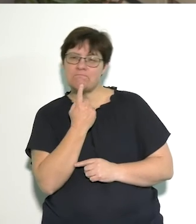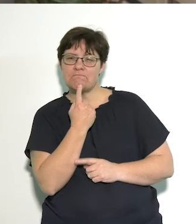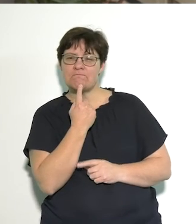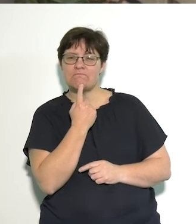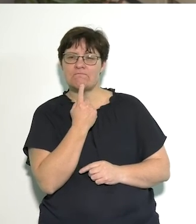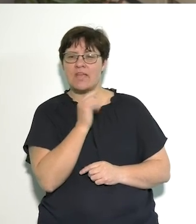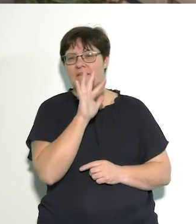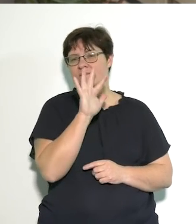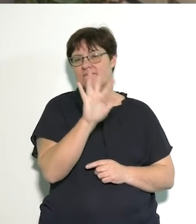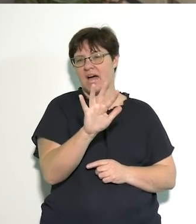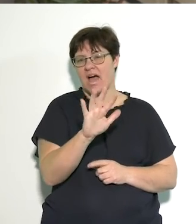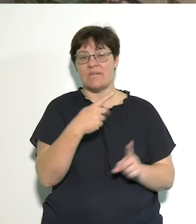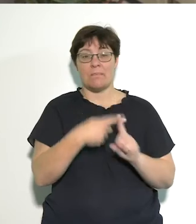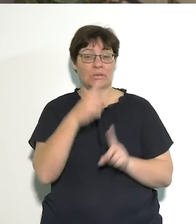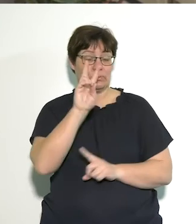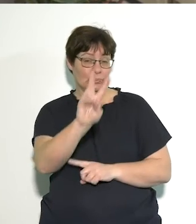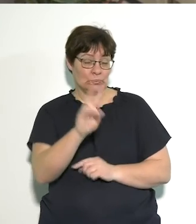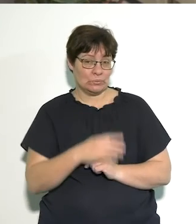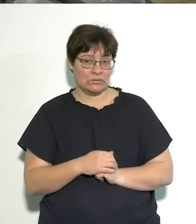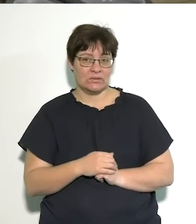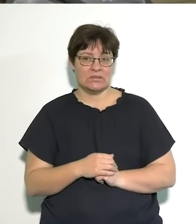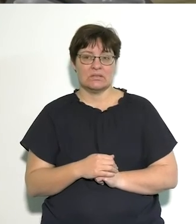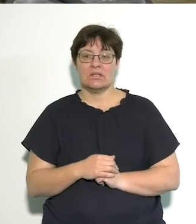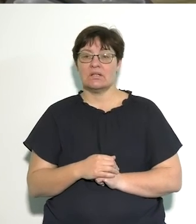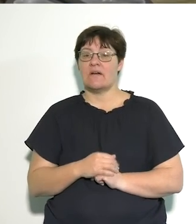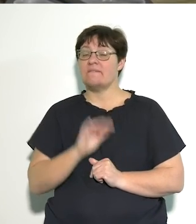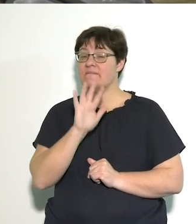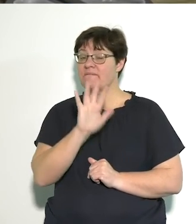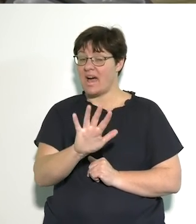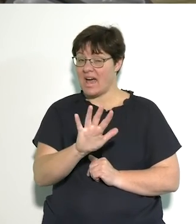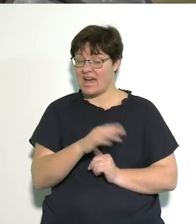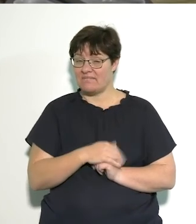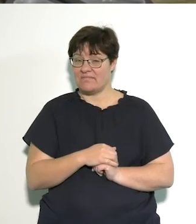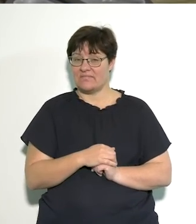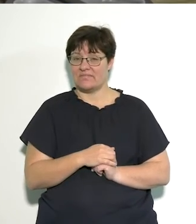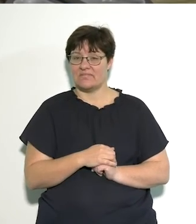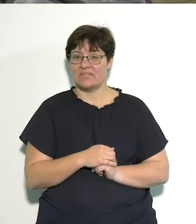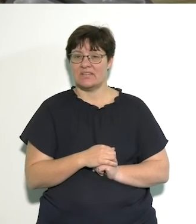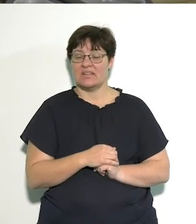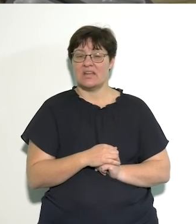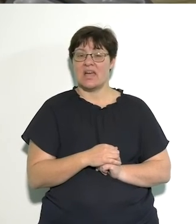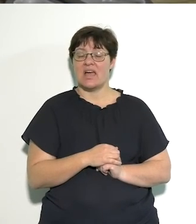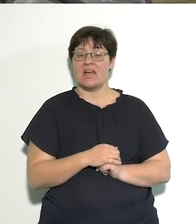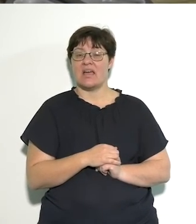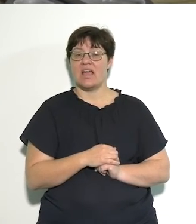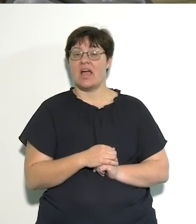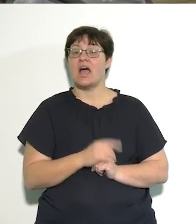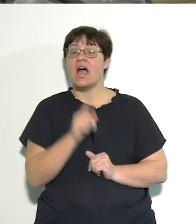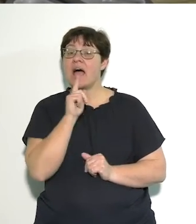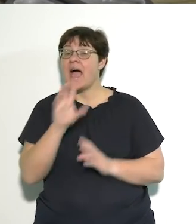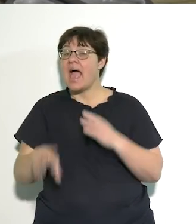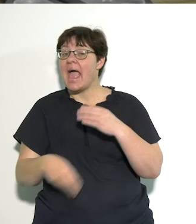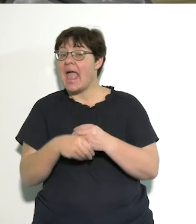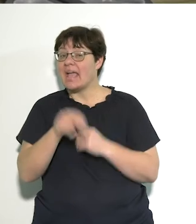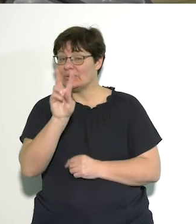is 5 plus 2. You can say to the children, put your bead on number 5, and now can